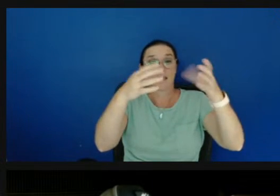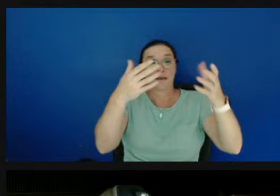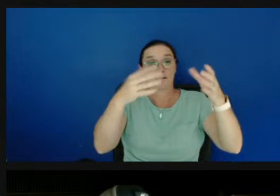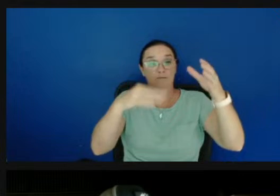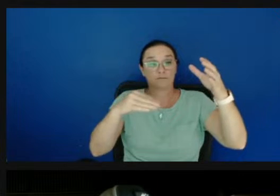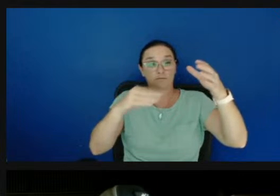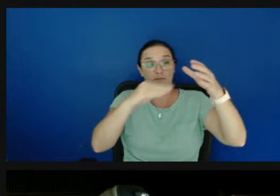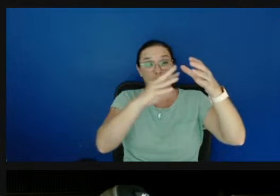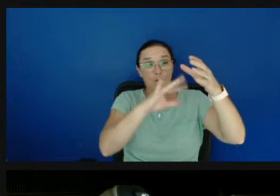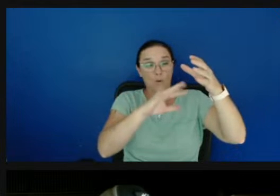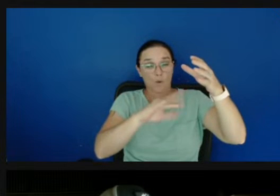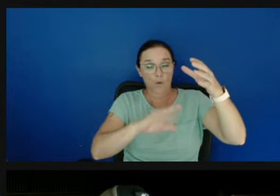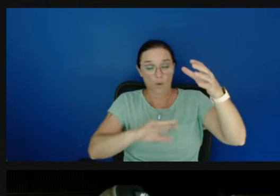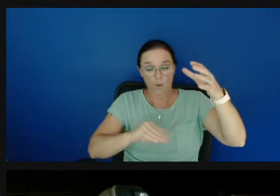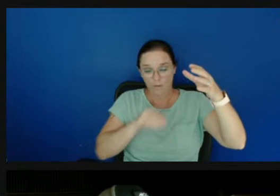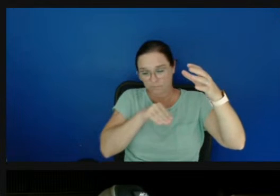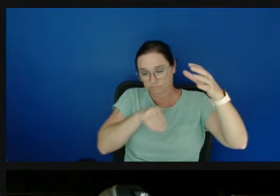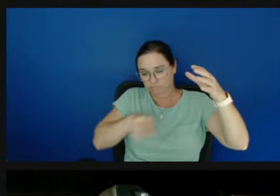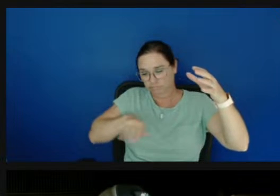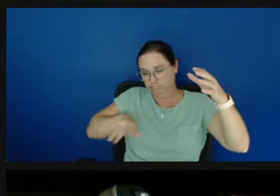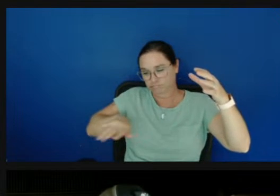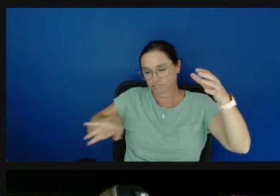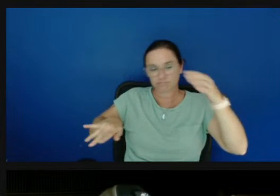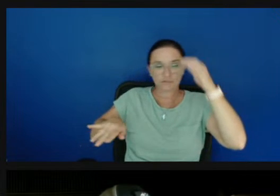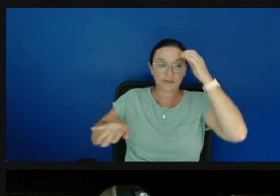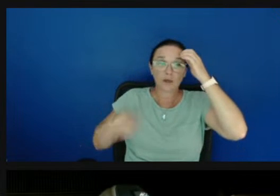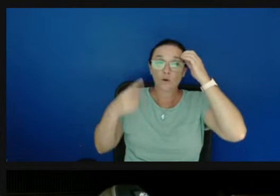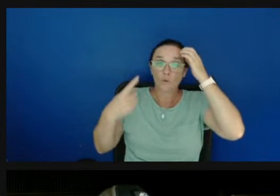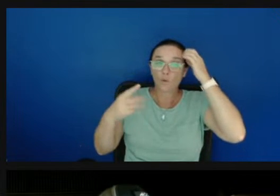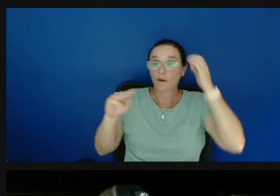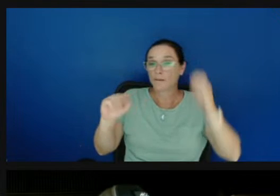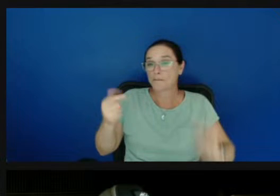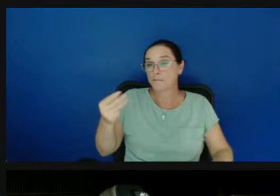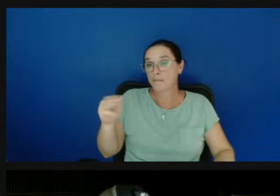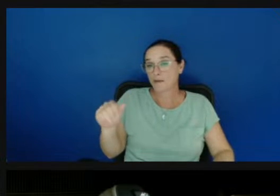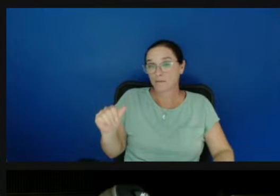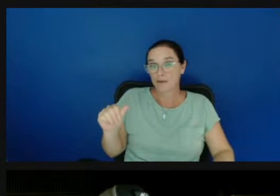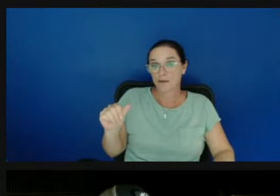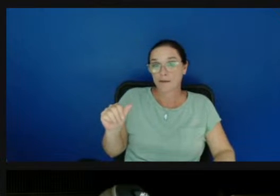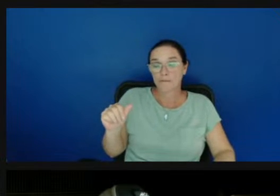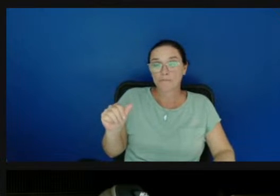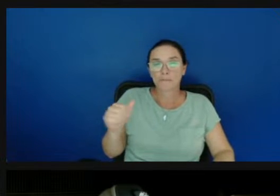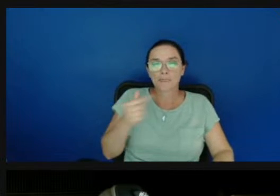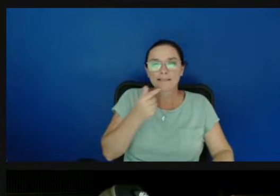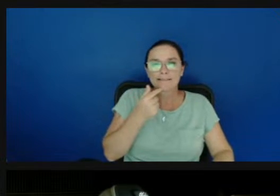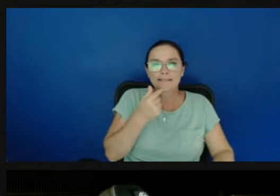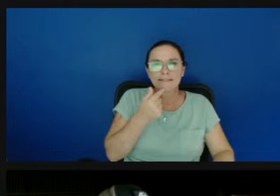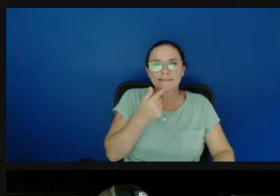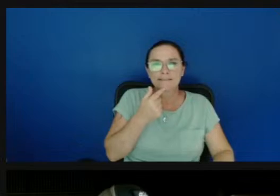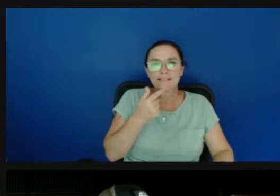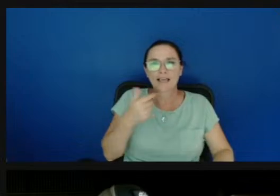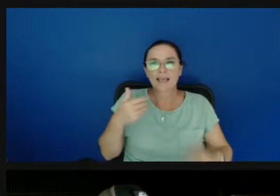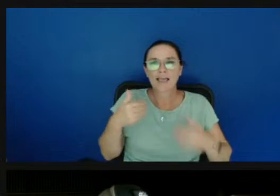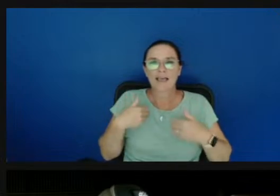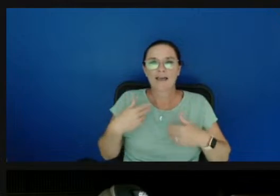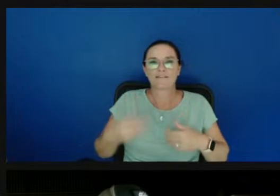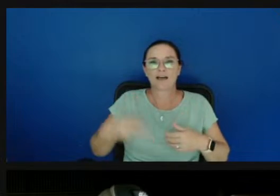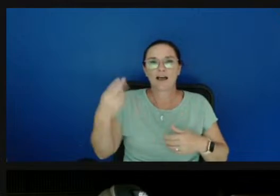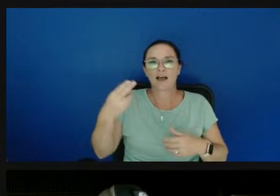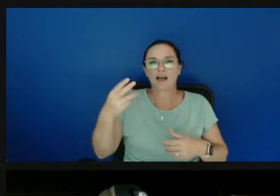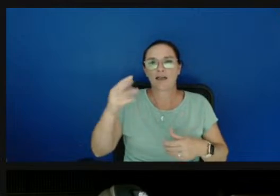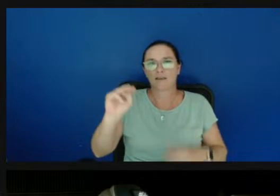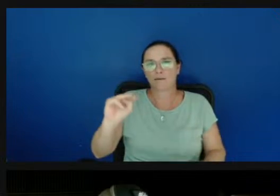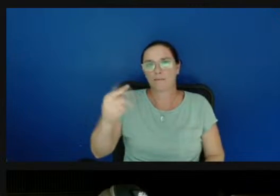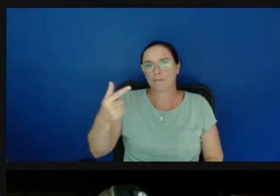into this. One of those magmas, it's noted here, indicates a very high magnesium oxide